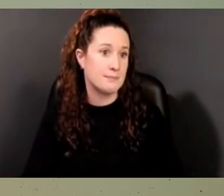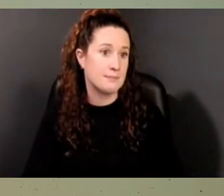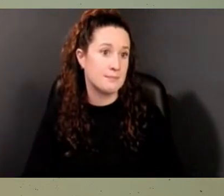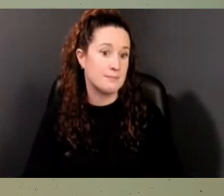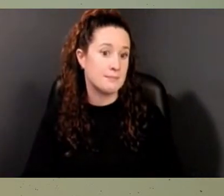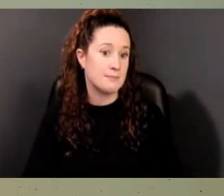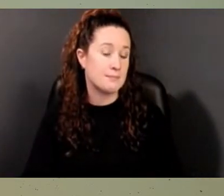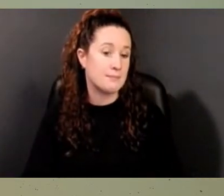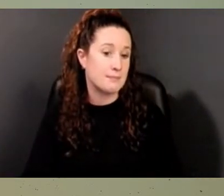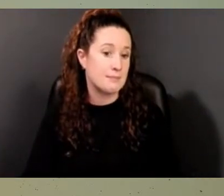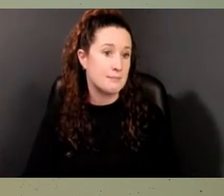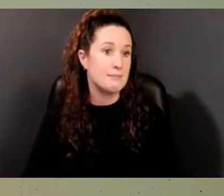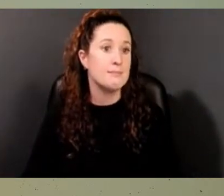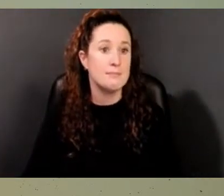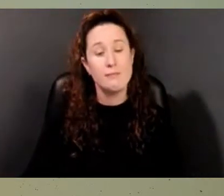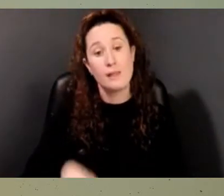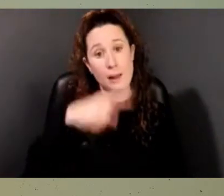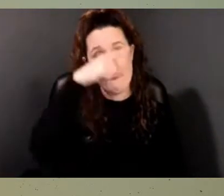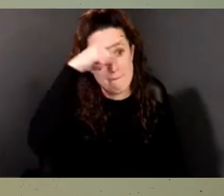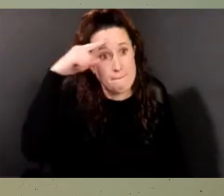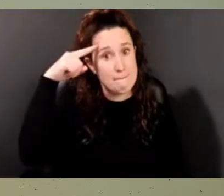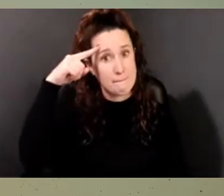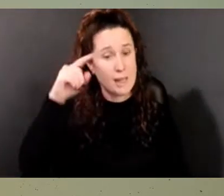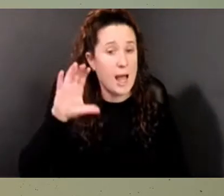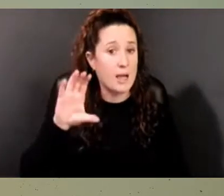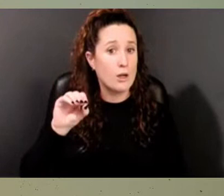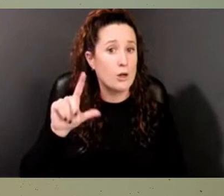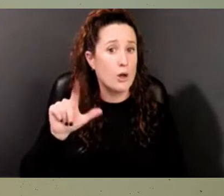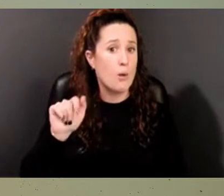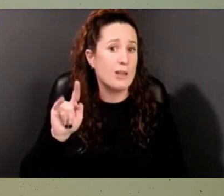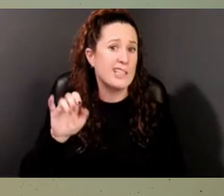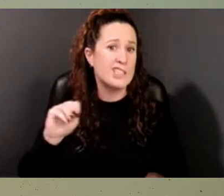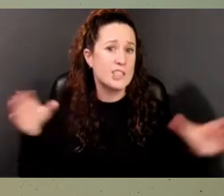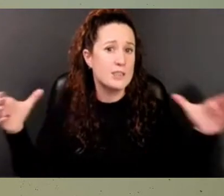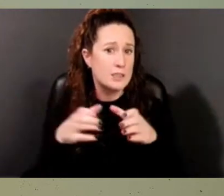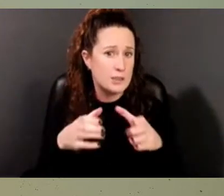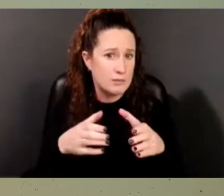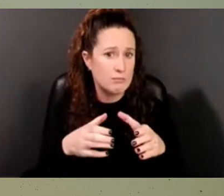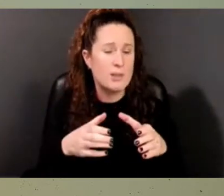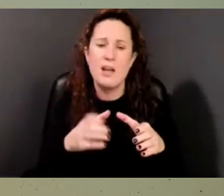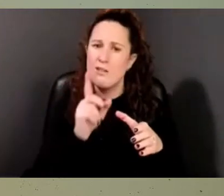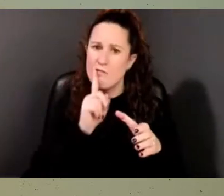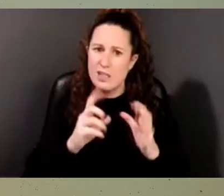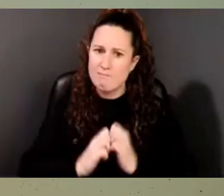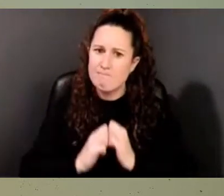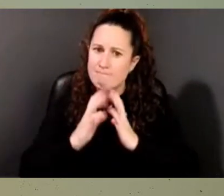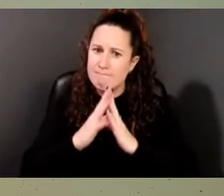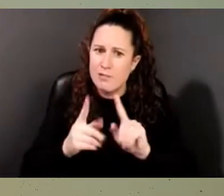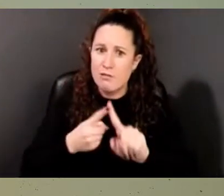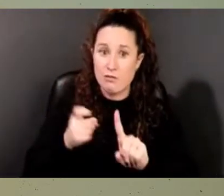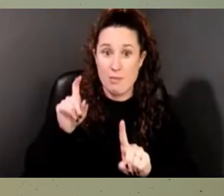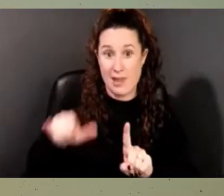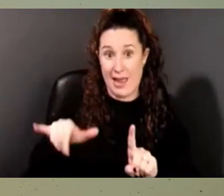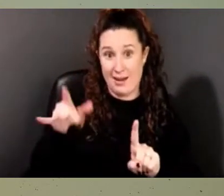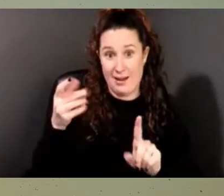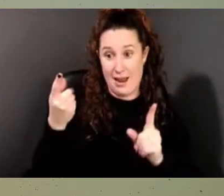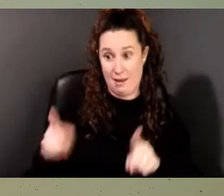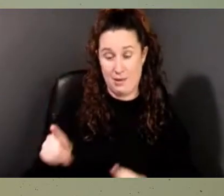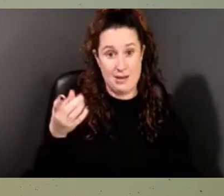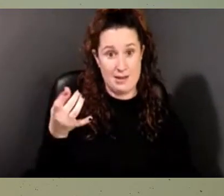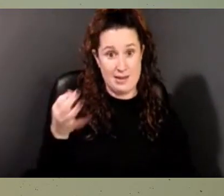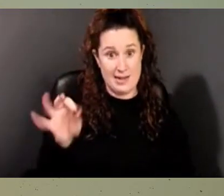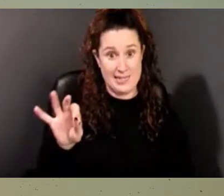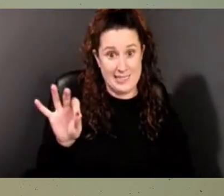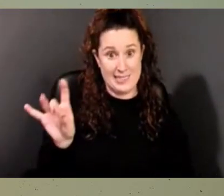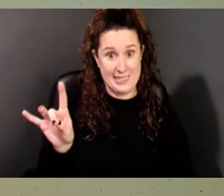So then Black coalitions have really formed from this 1989, which I